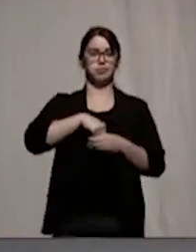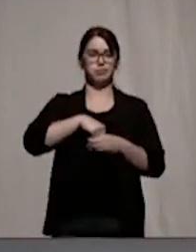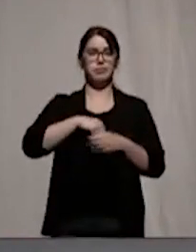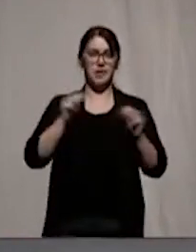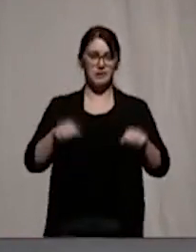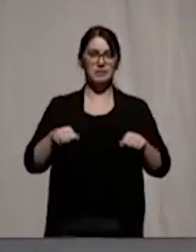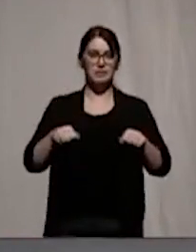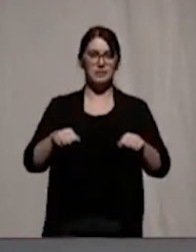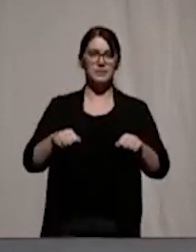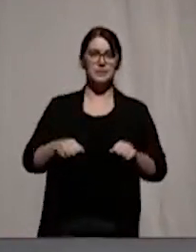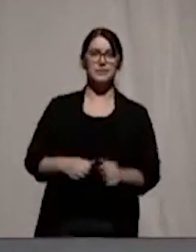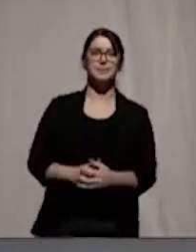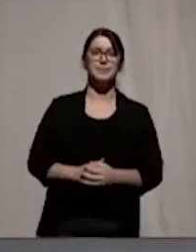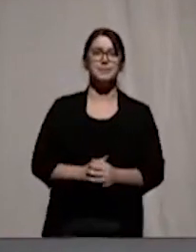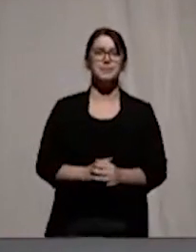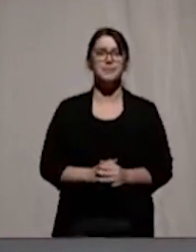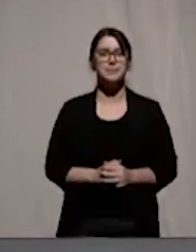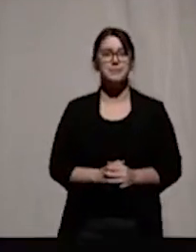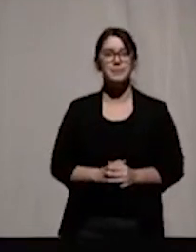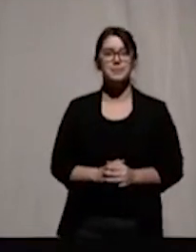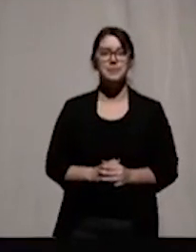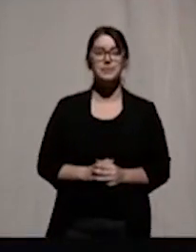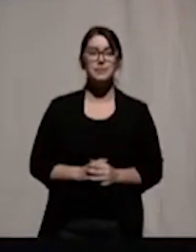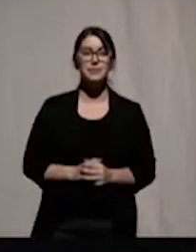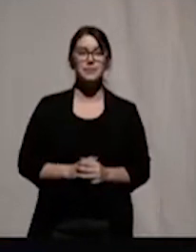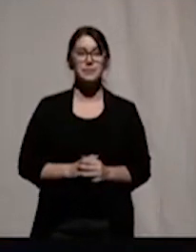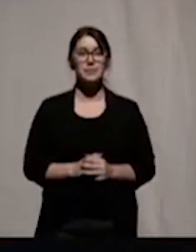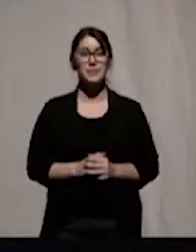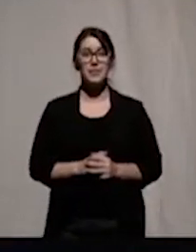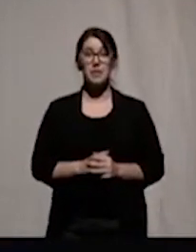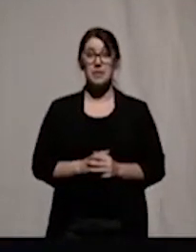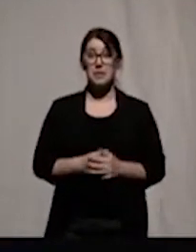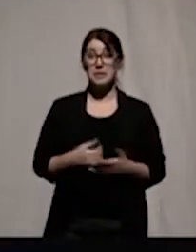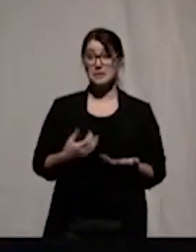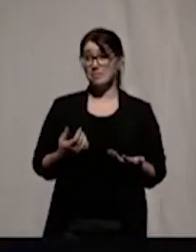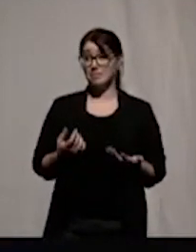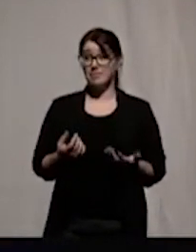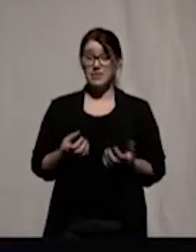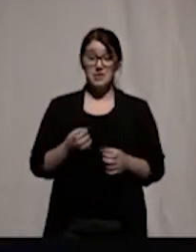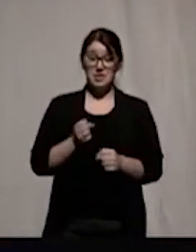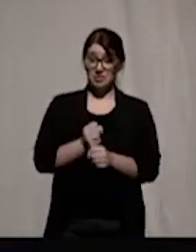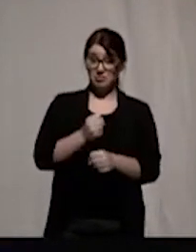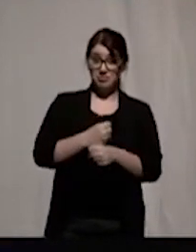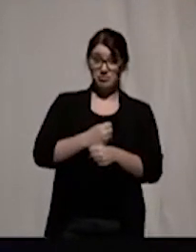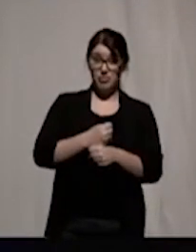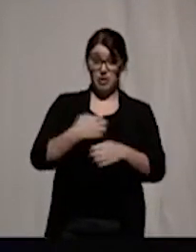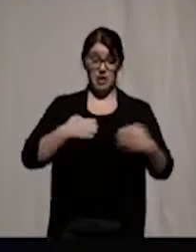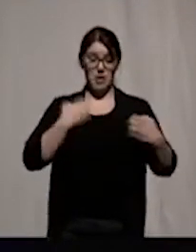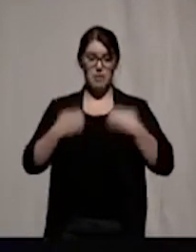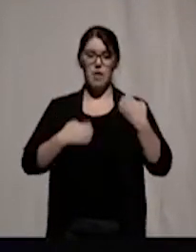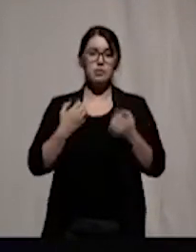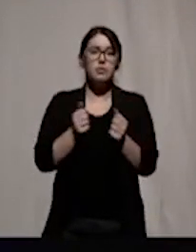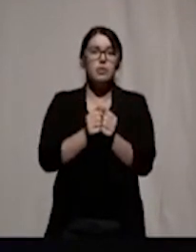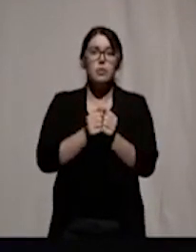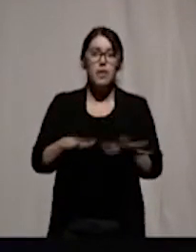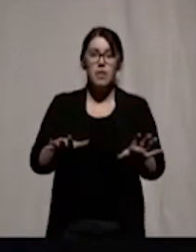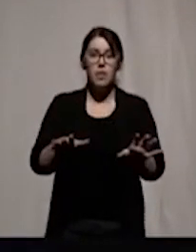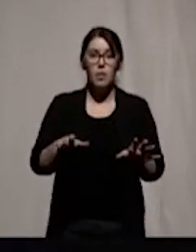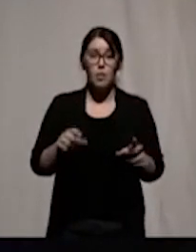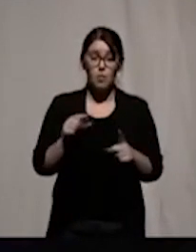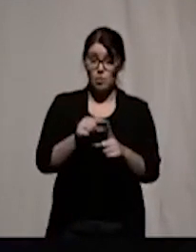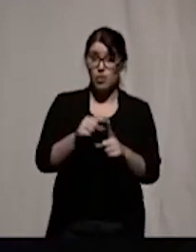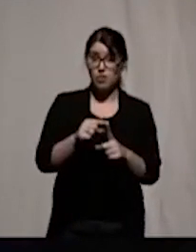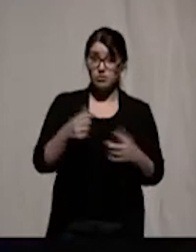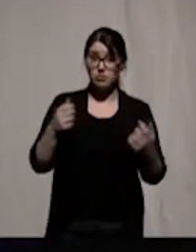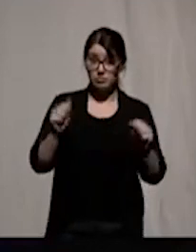the words itself, you can create emotion with music without even using words, but when you add when you have emotion in the lyrics, it just adds